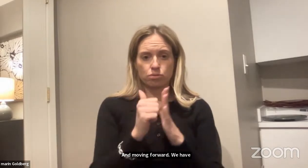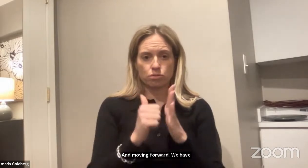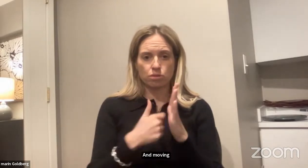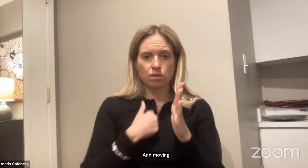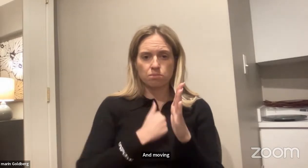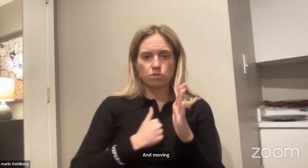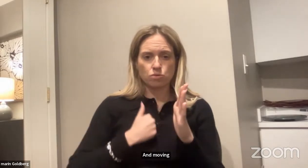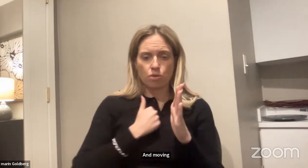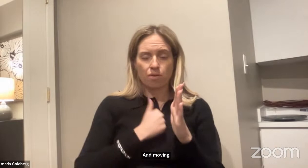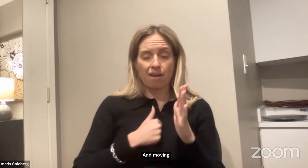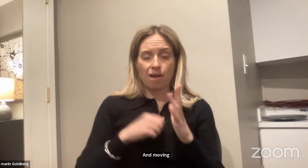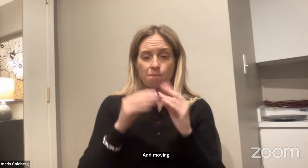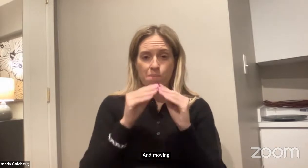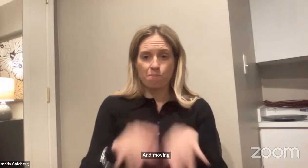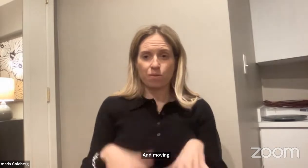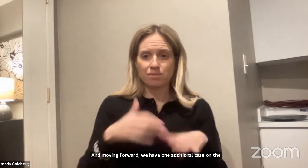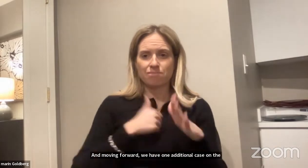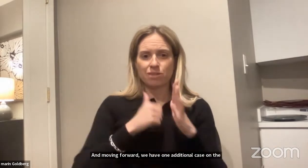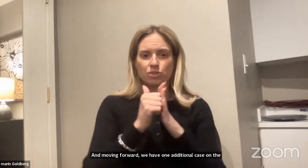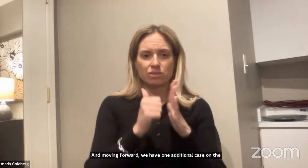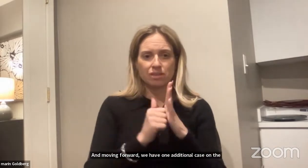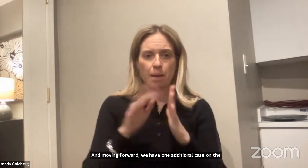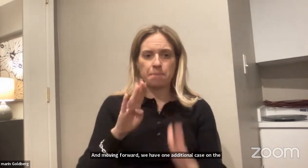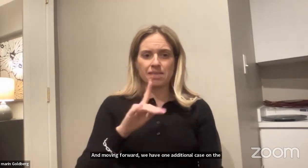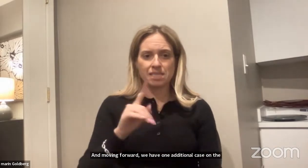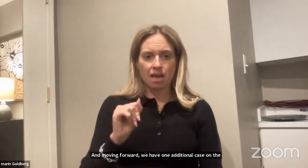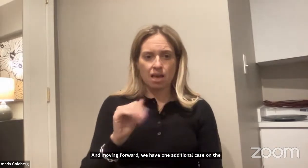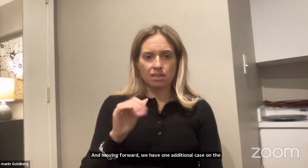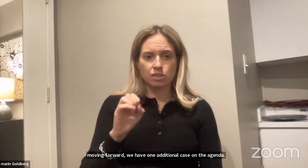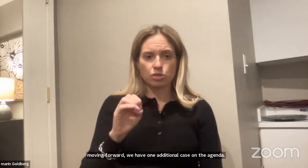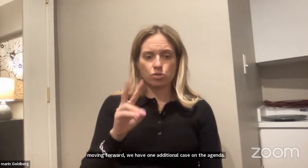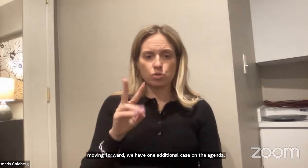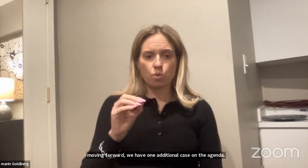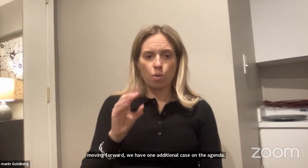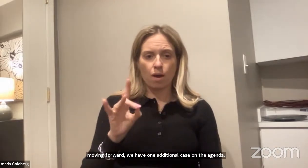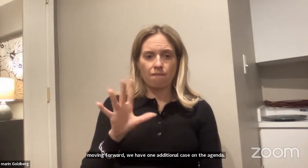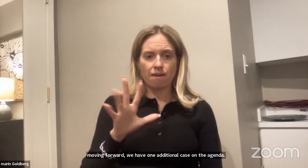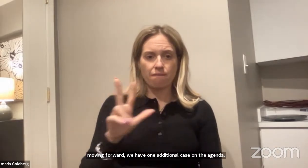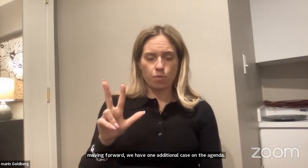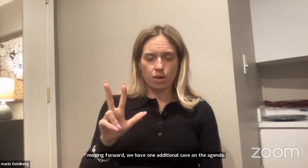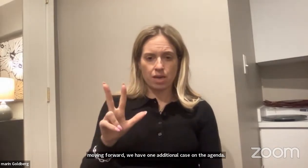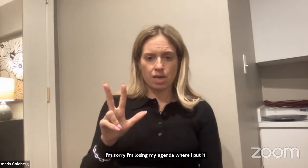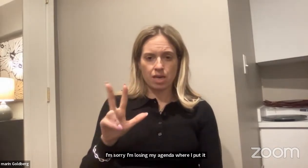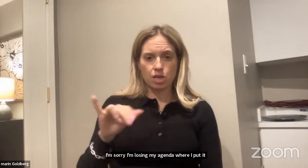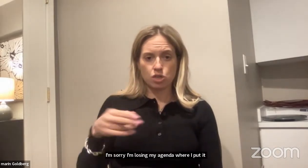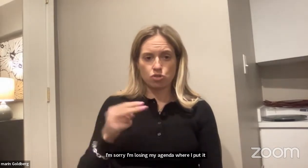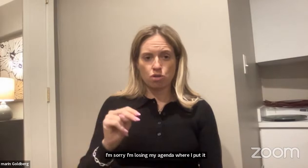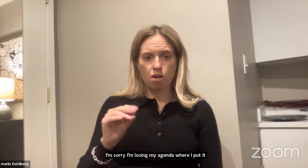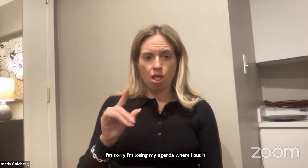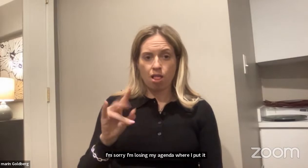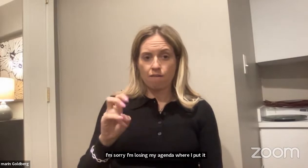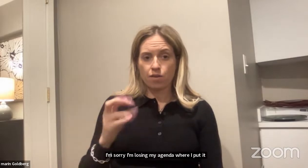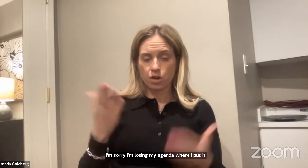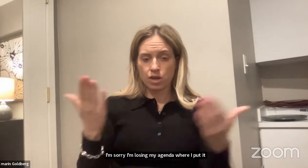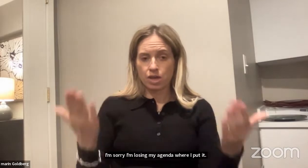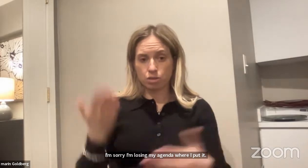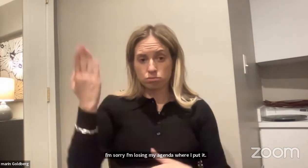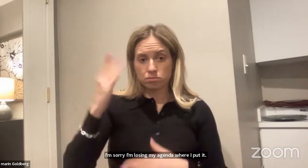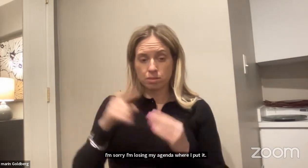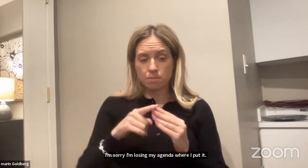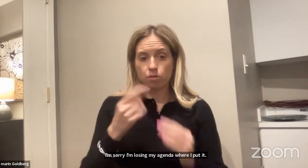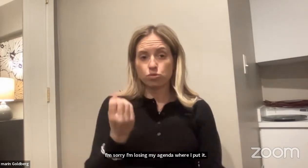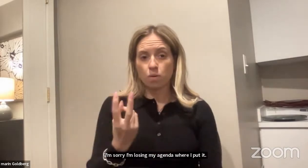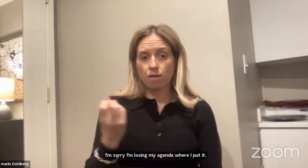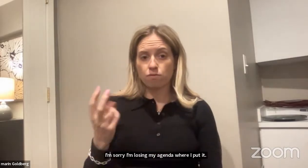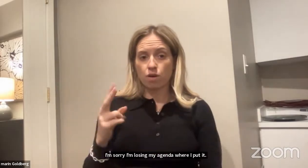my agenda. Where did I put it? BZA case 20853. Is John Oliver here to present on 1212 Oat